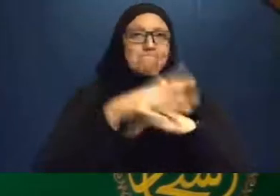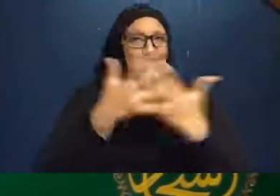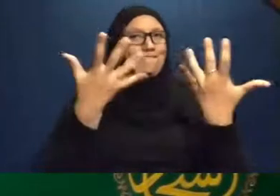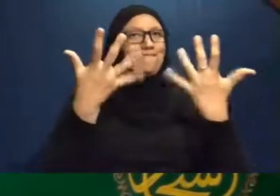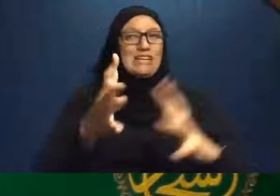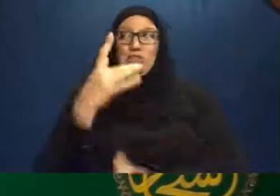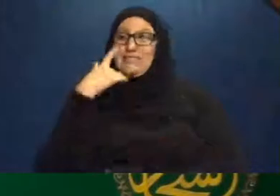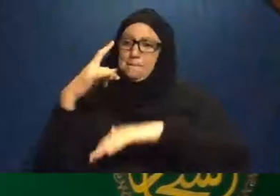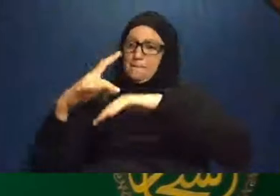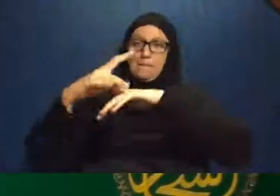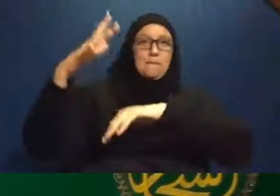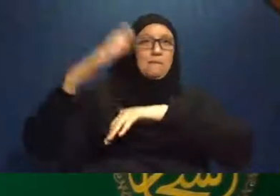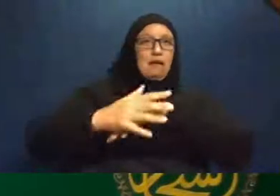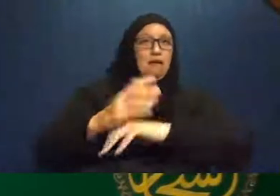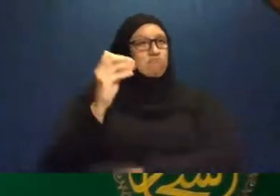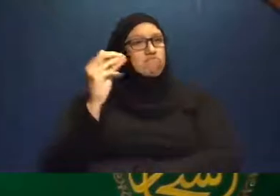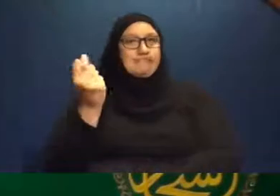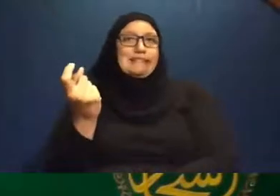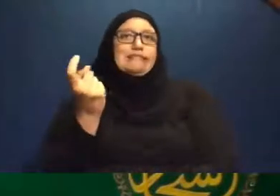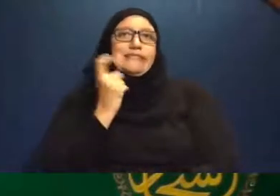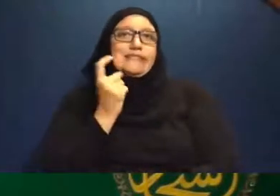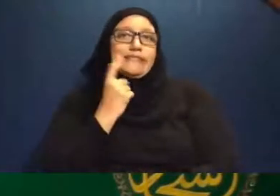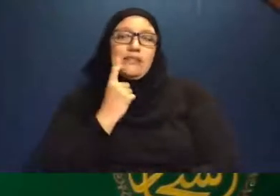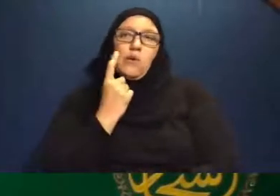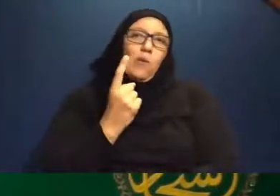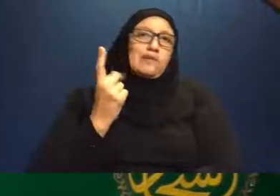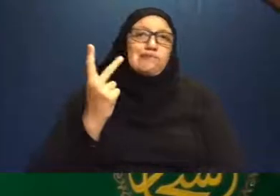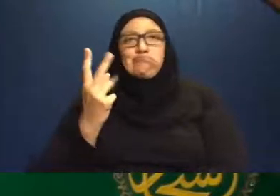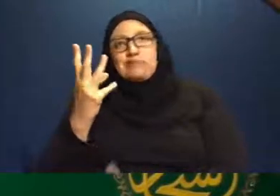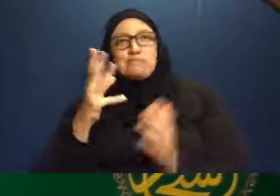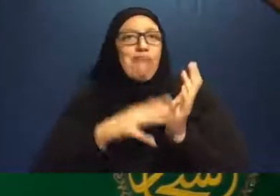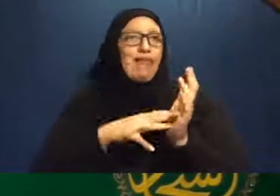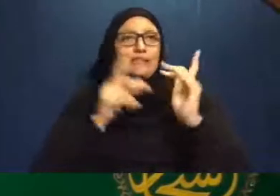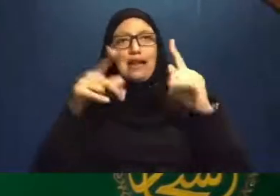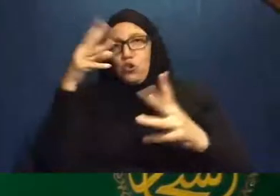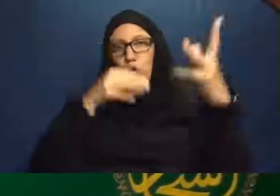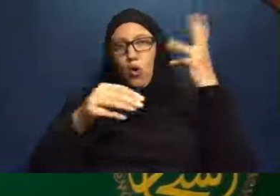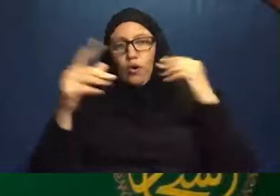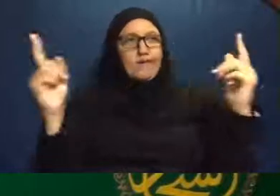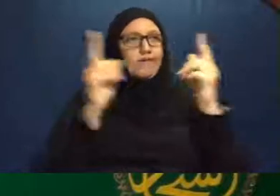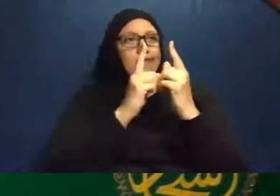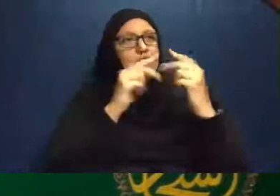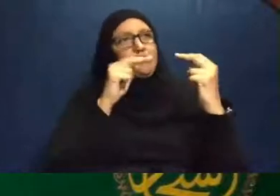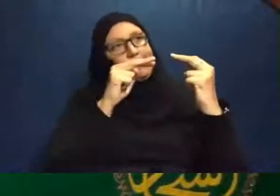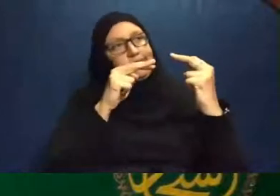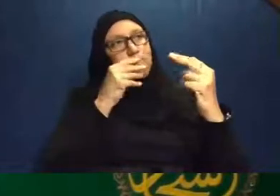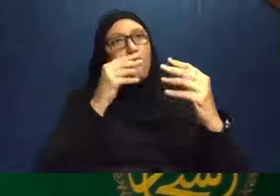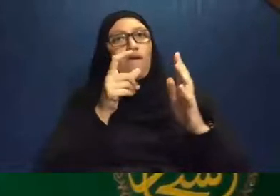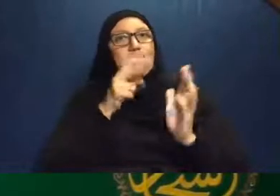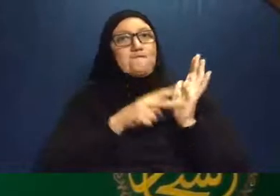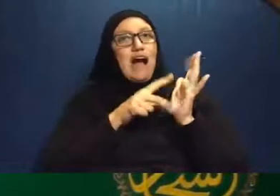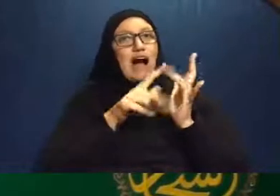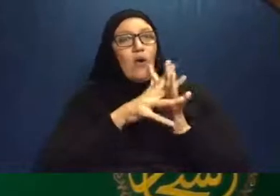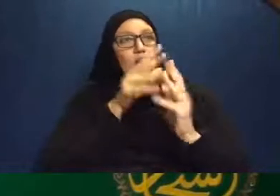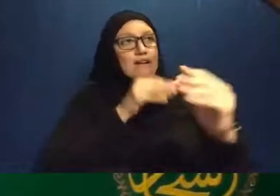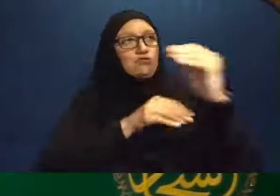married, as you can see, wasn't difficult. Couple of months getting to know each other, you came to a marriage celebrant, exchanged the vows, you got married, you became husband